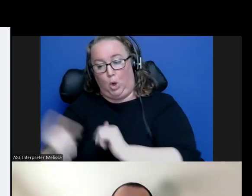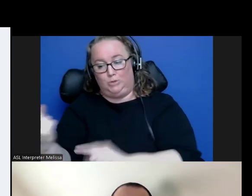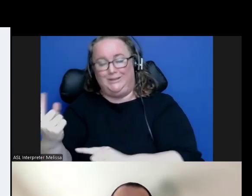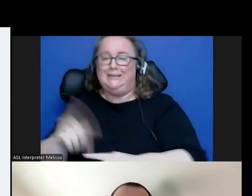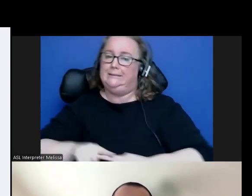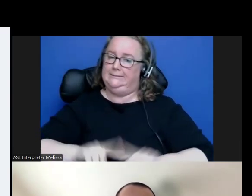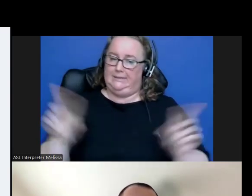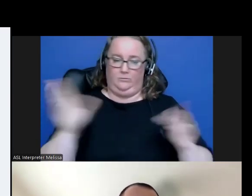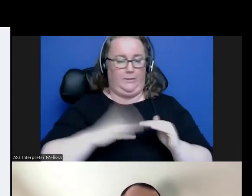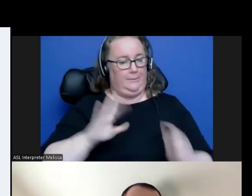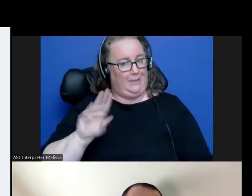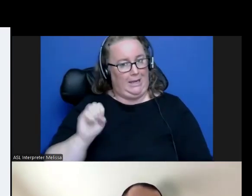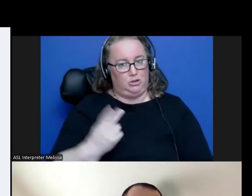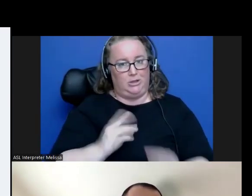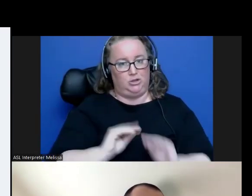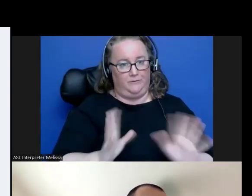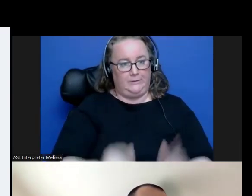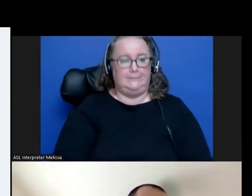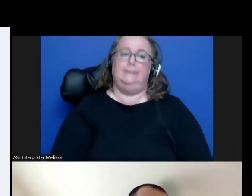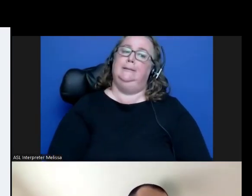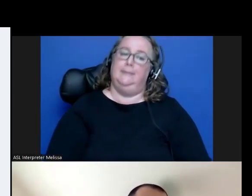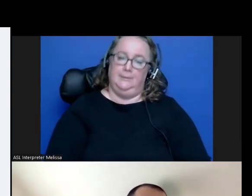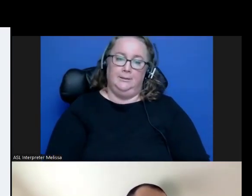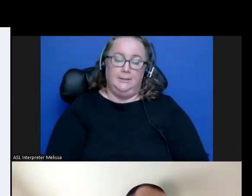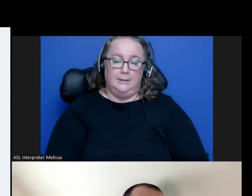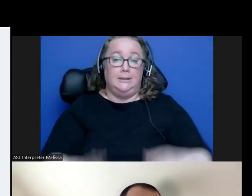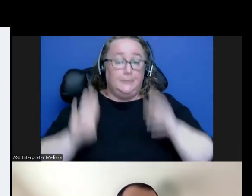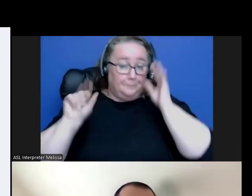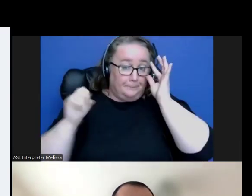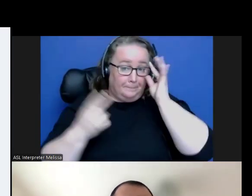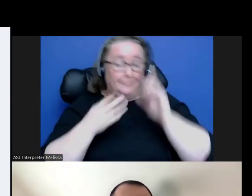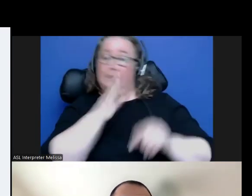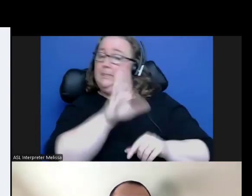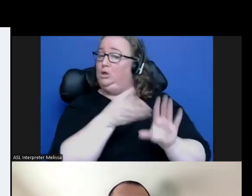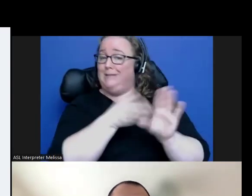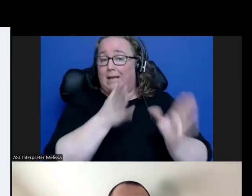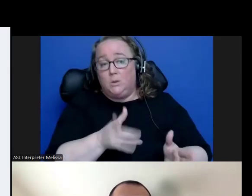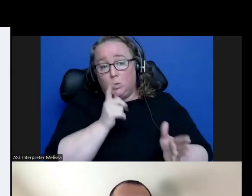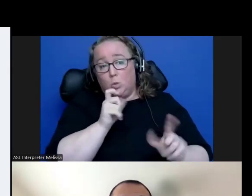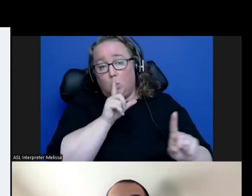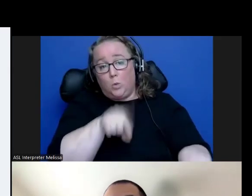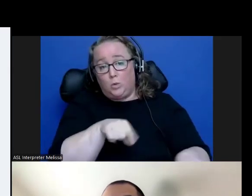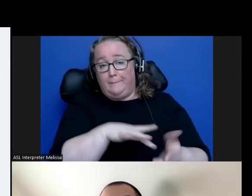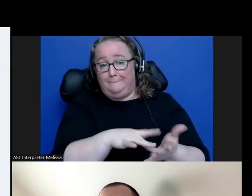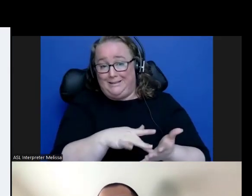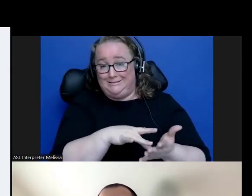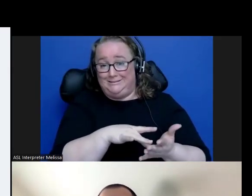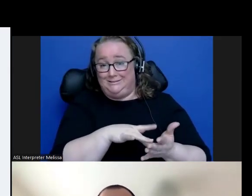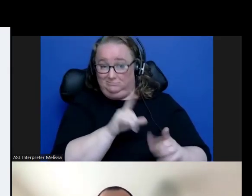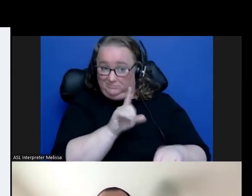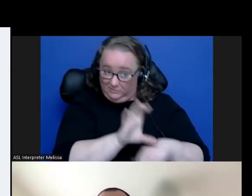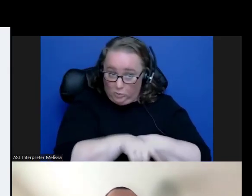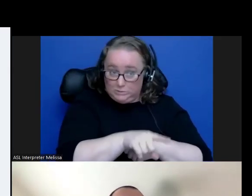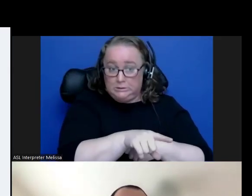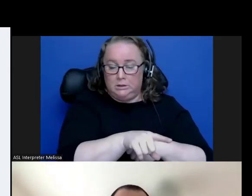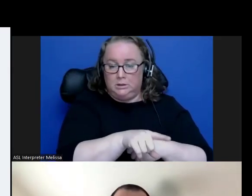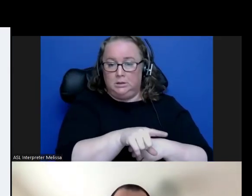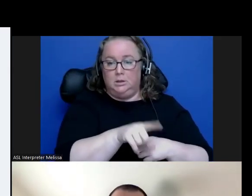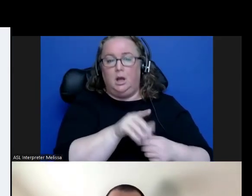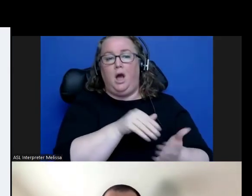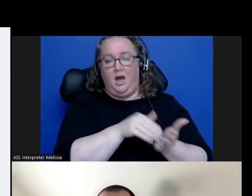Bridgewater. And it should be noted that Bridgewater psychiatrists ordering medication restraint often cite